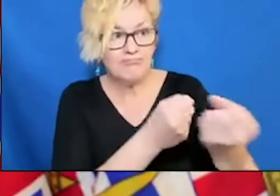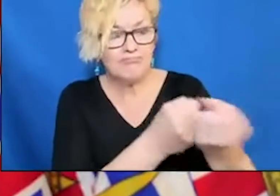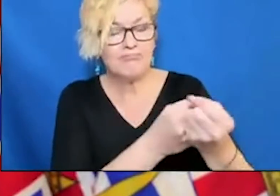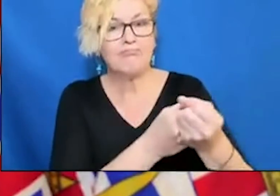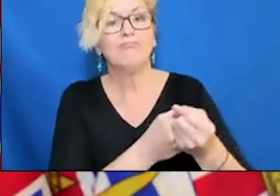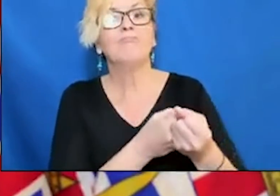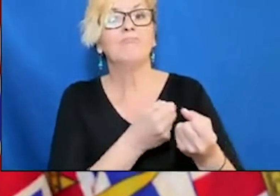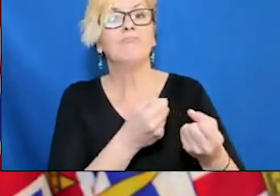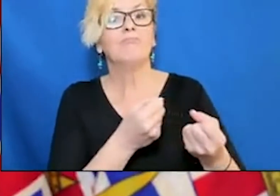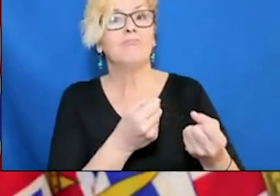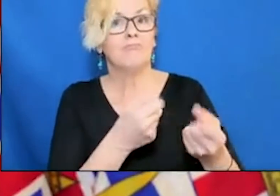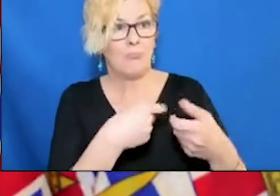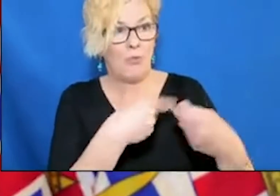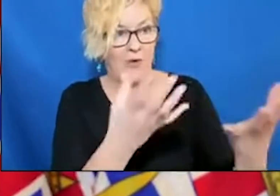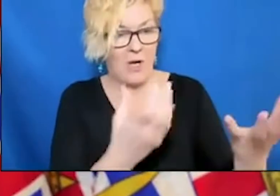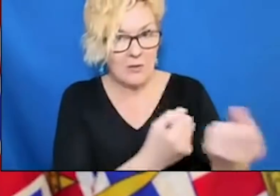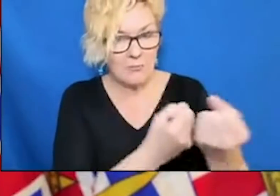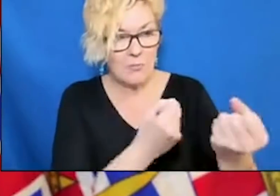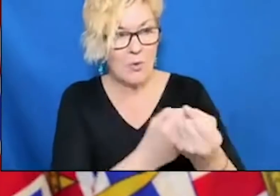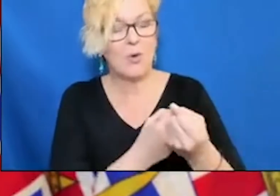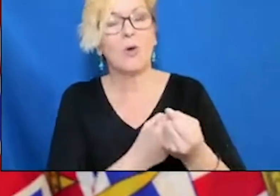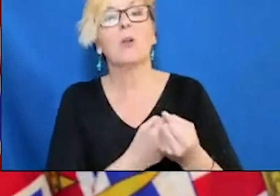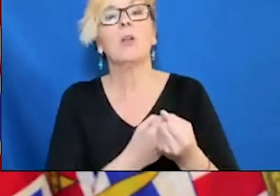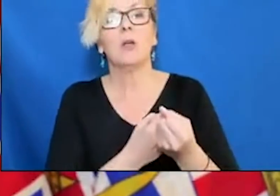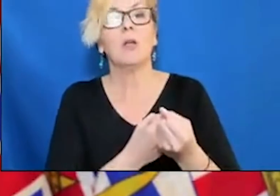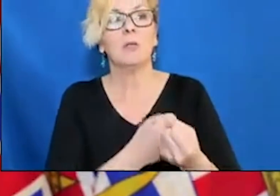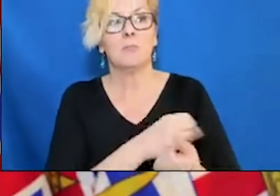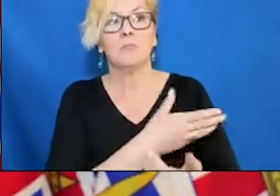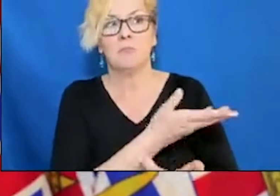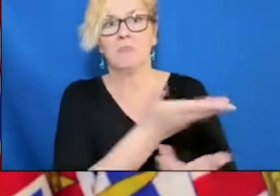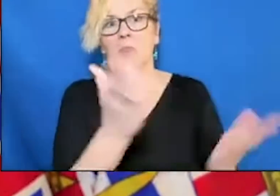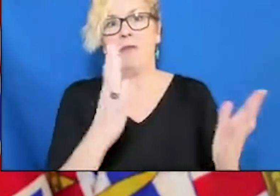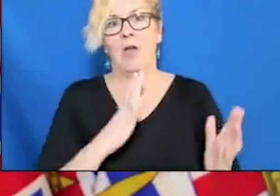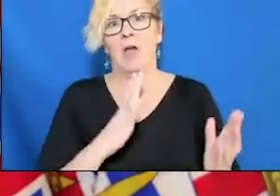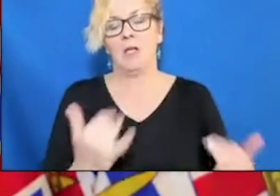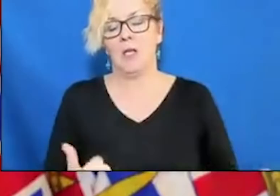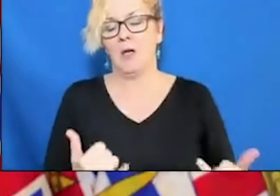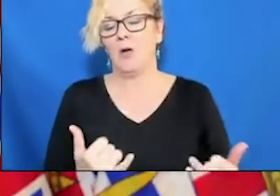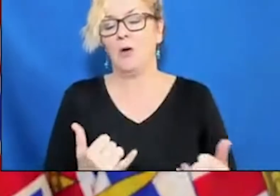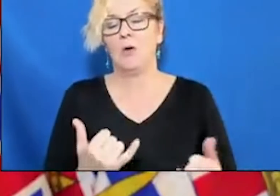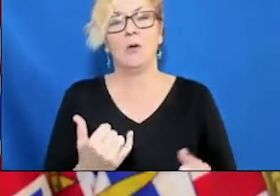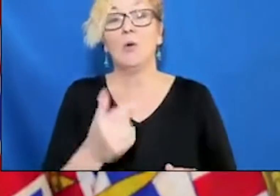everybody who's providing immunization knows how to respond to somebody with an allergic reaction.